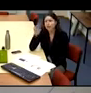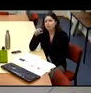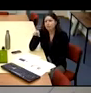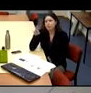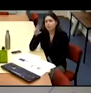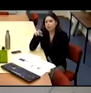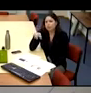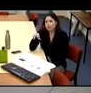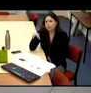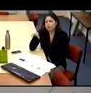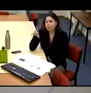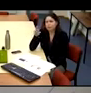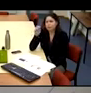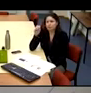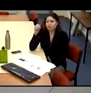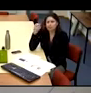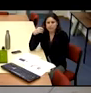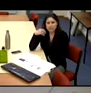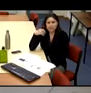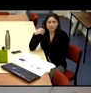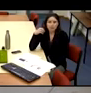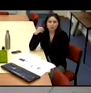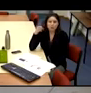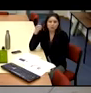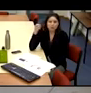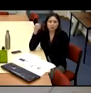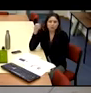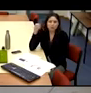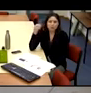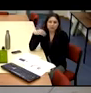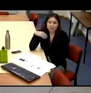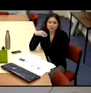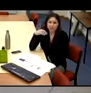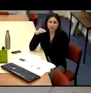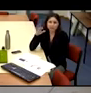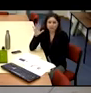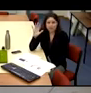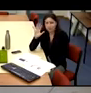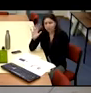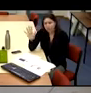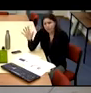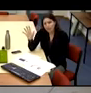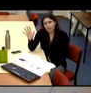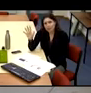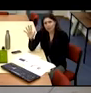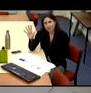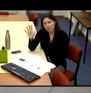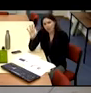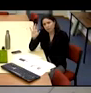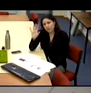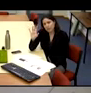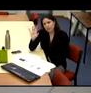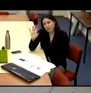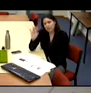setting, but also very powerful in terms of listening to these stories, lying underneath these boats, and these beautiful sari